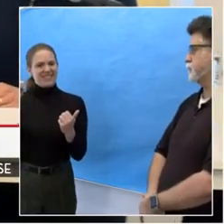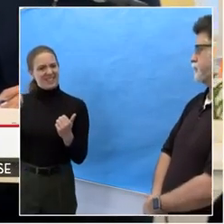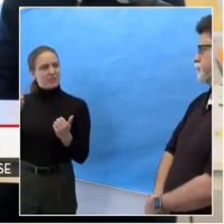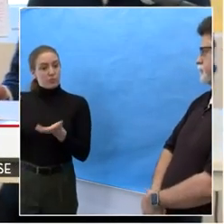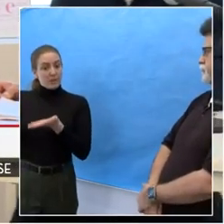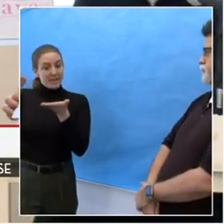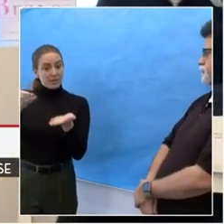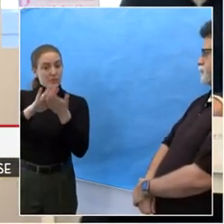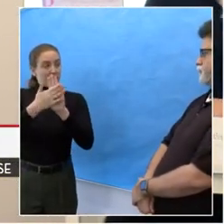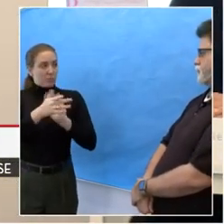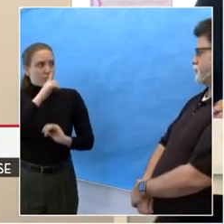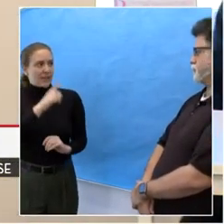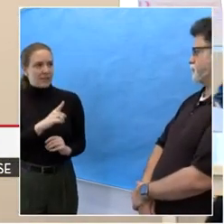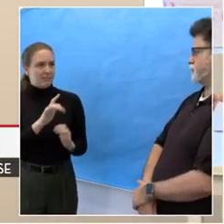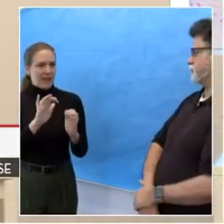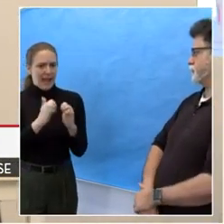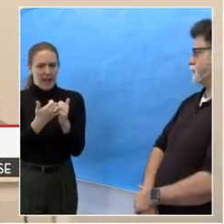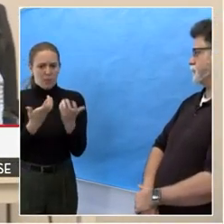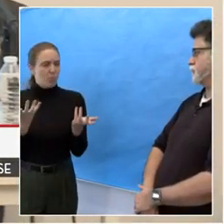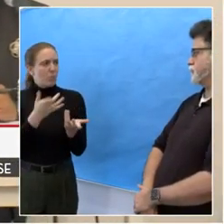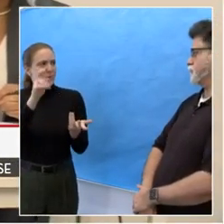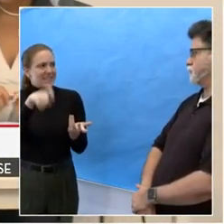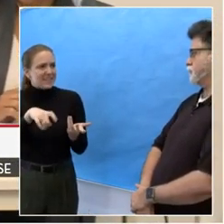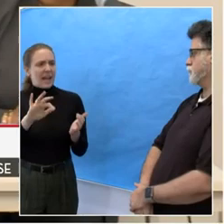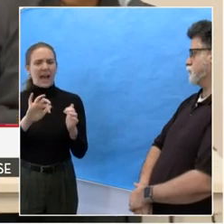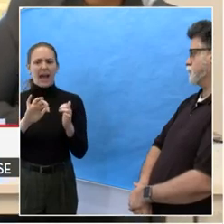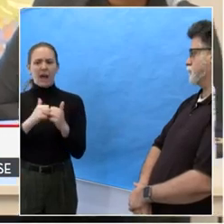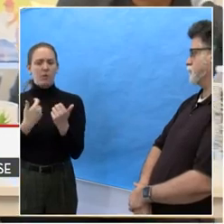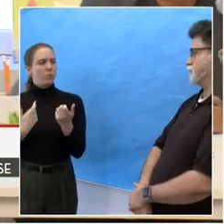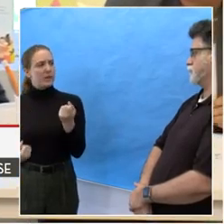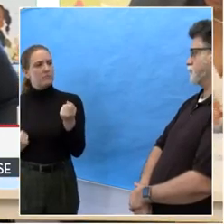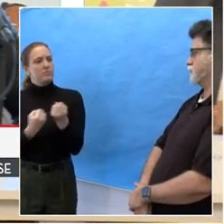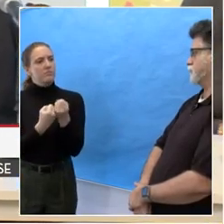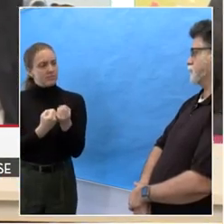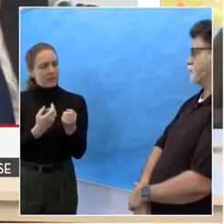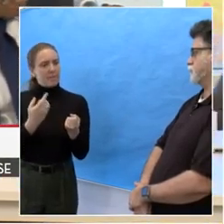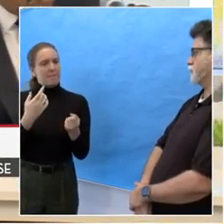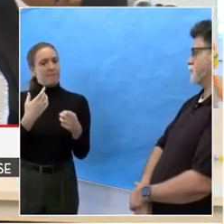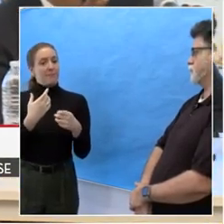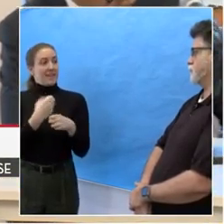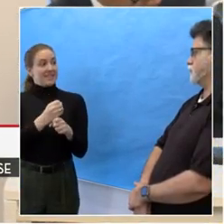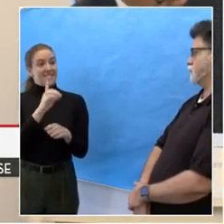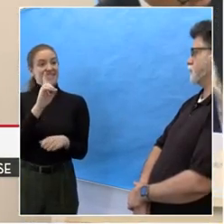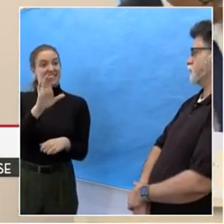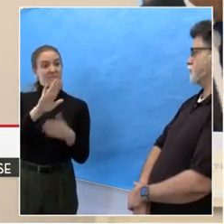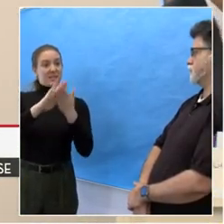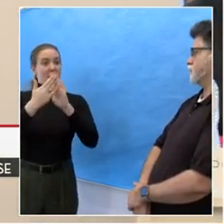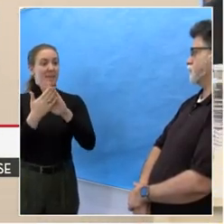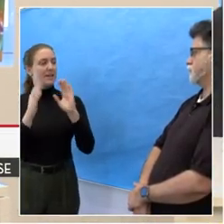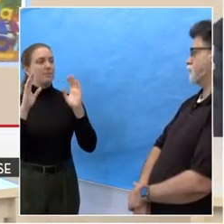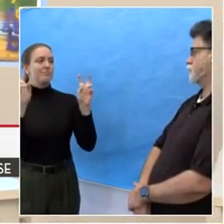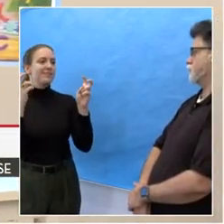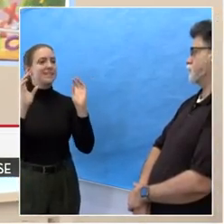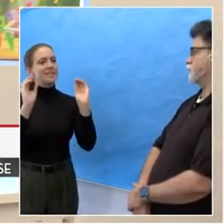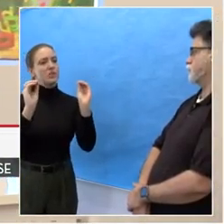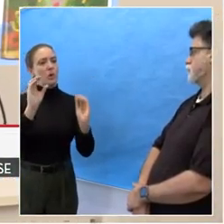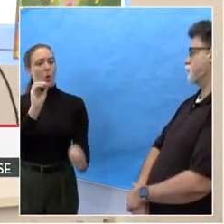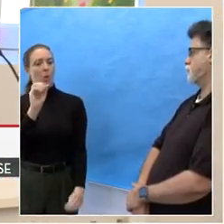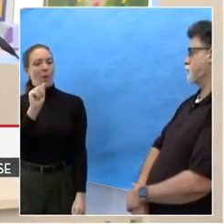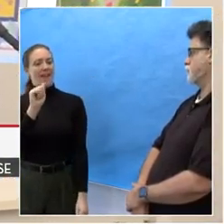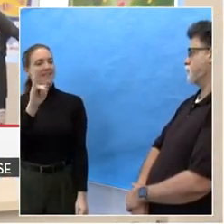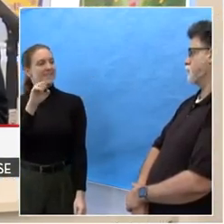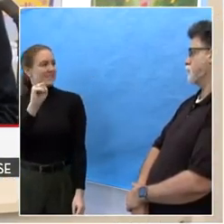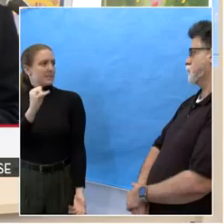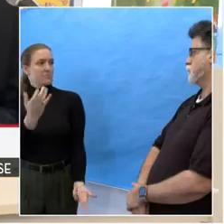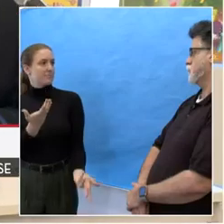these recommendations build upon the district's effort to make DC a teaching oasis? Thanks for that question. And I think not for the